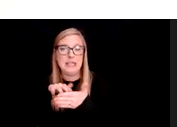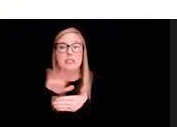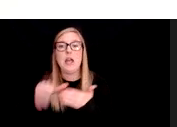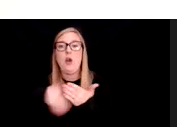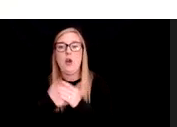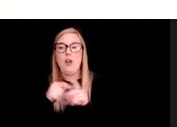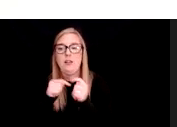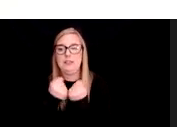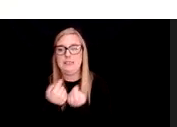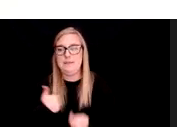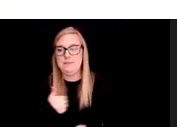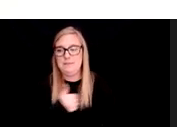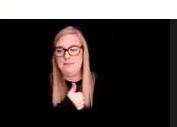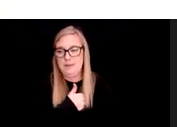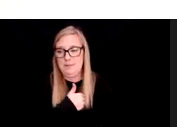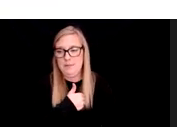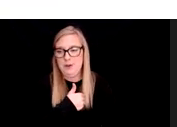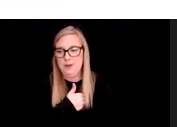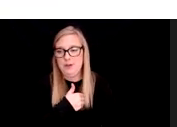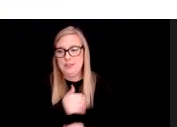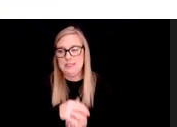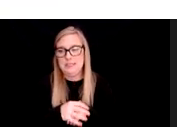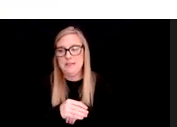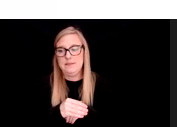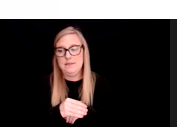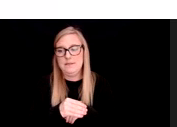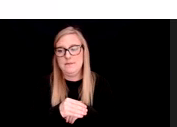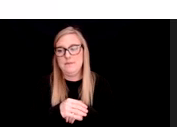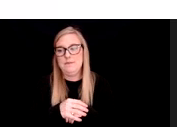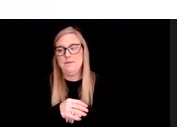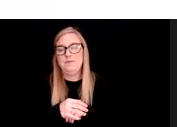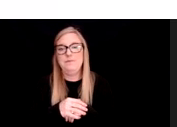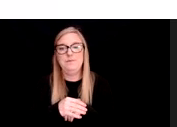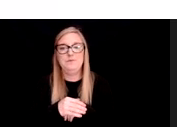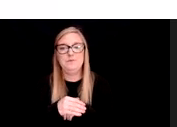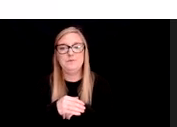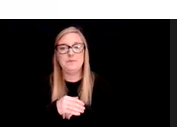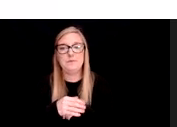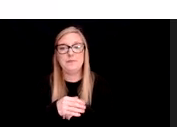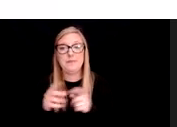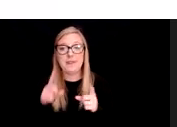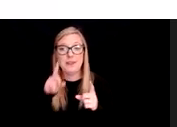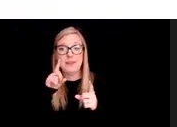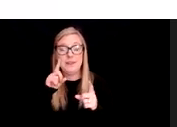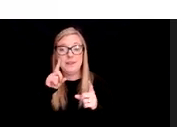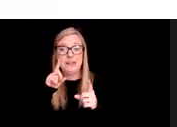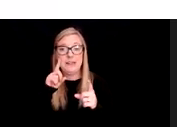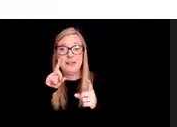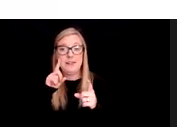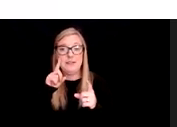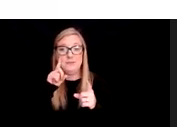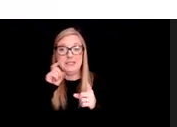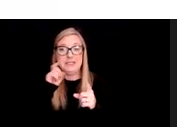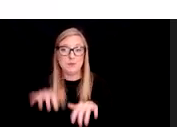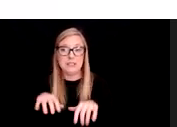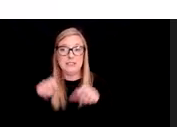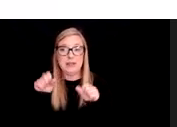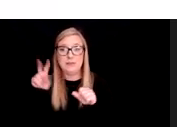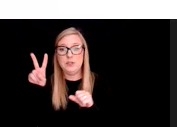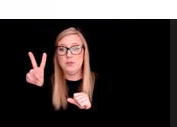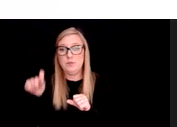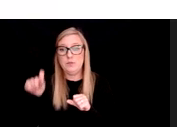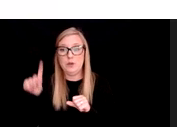have a strong grasp of accessible front-end development. Since adopting 2.1, we've worked to build the